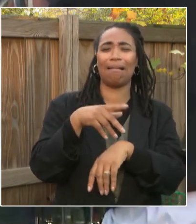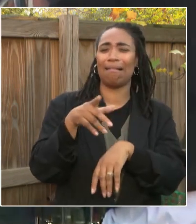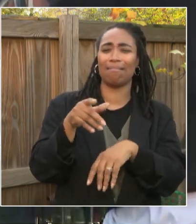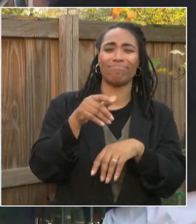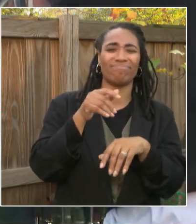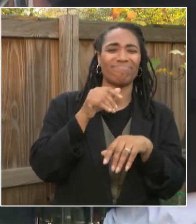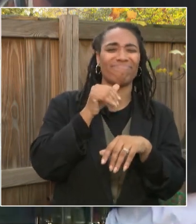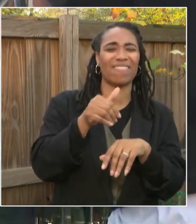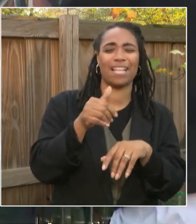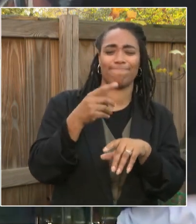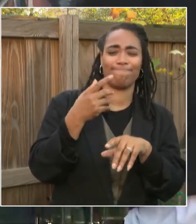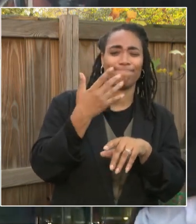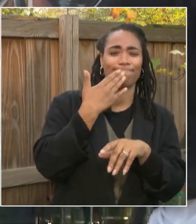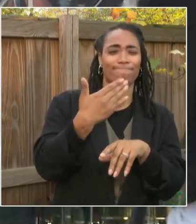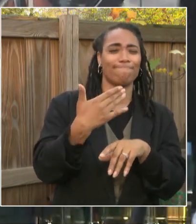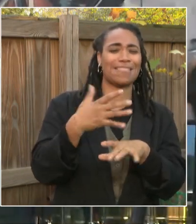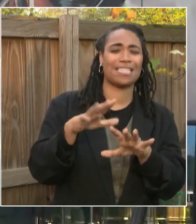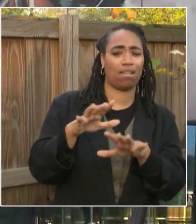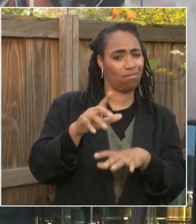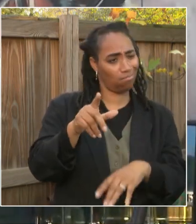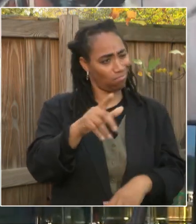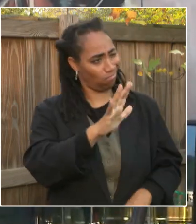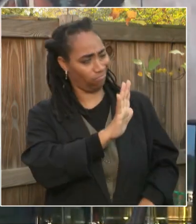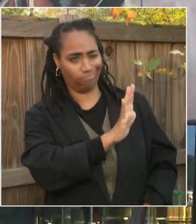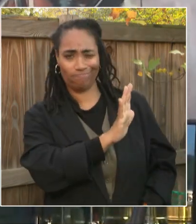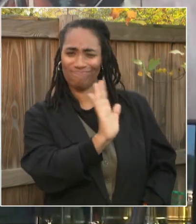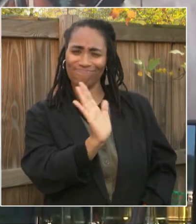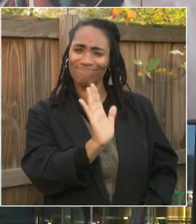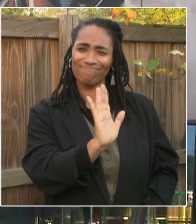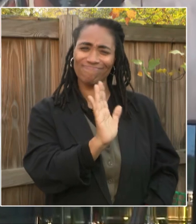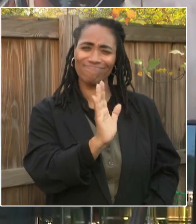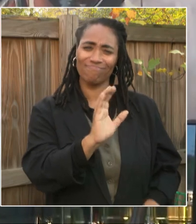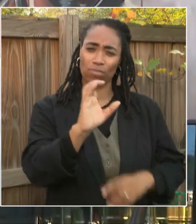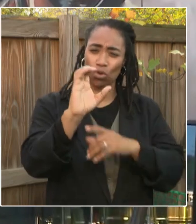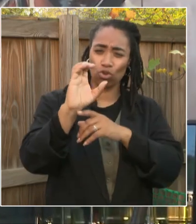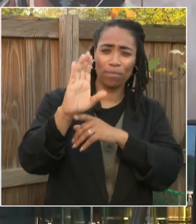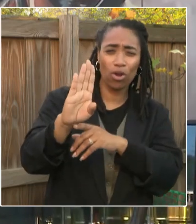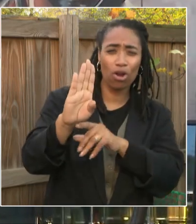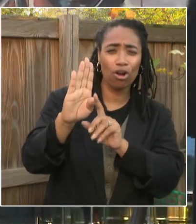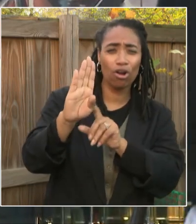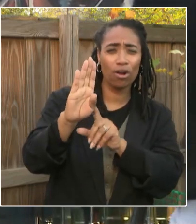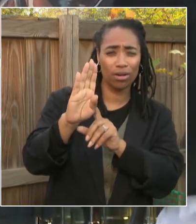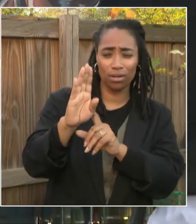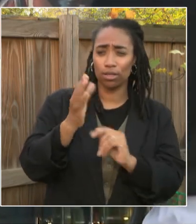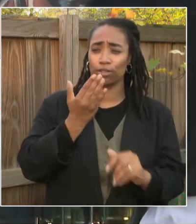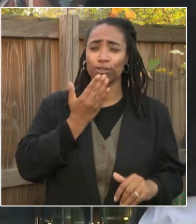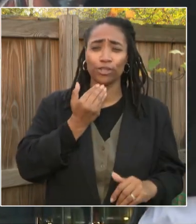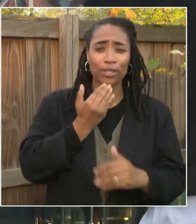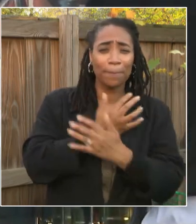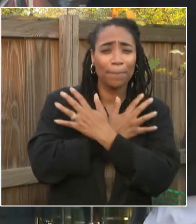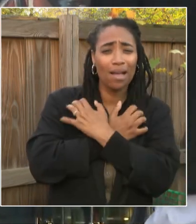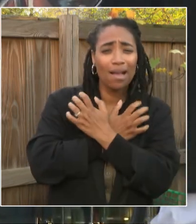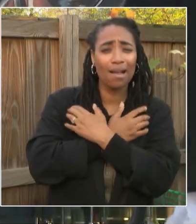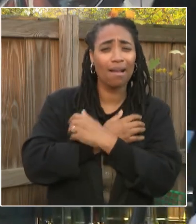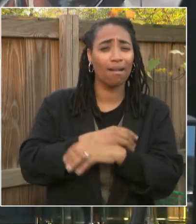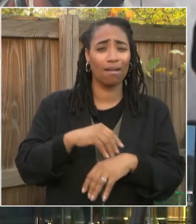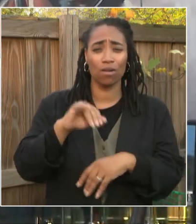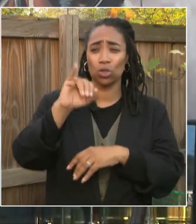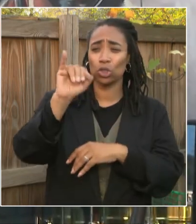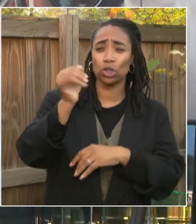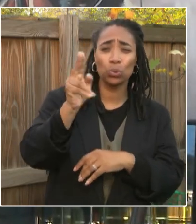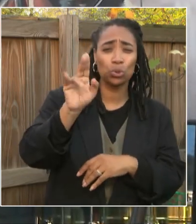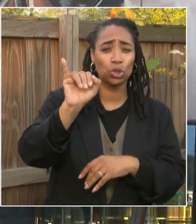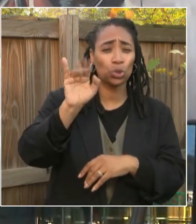Bear, Juju, James Funk. I just come off the road with Run DMC tour across country. I met them at the pension